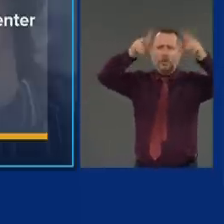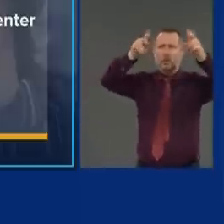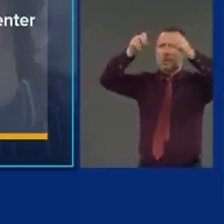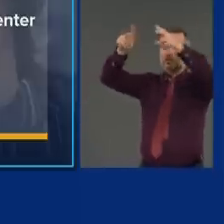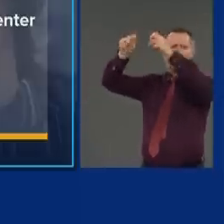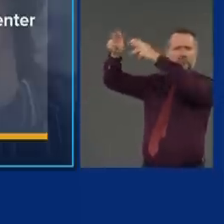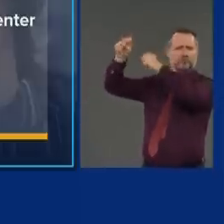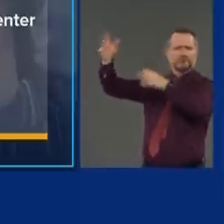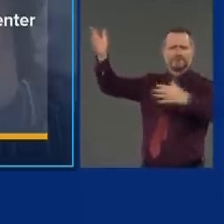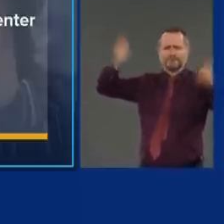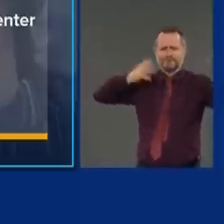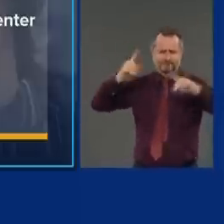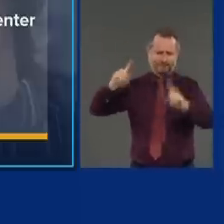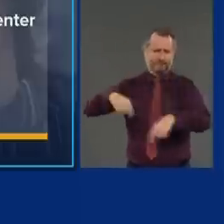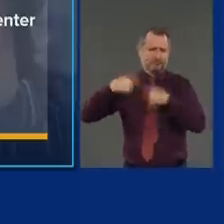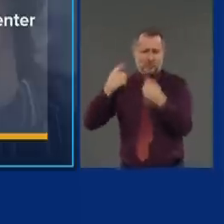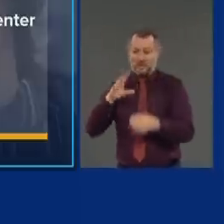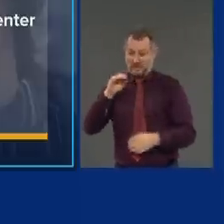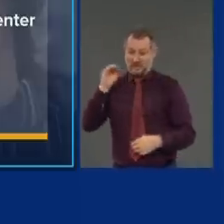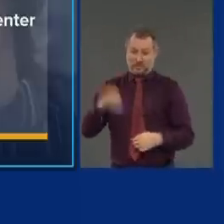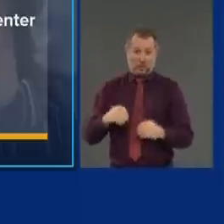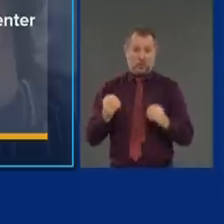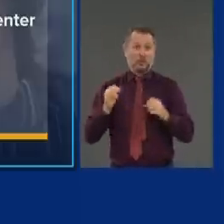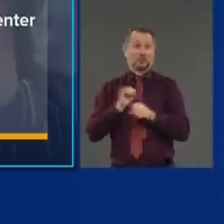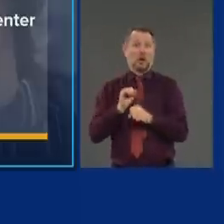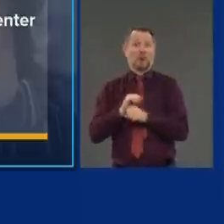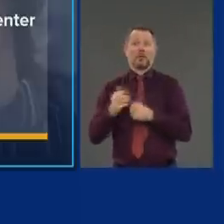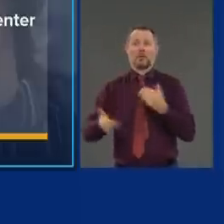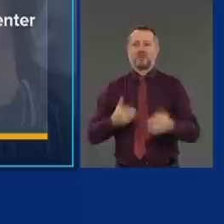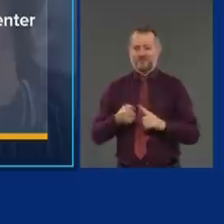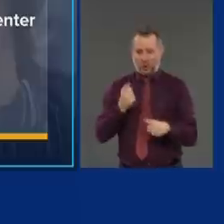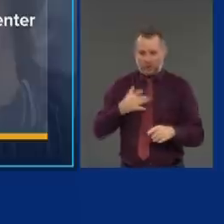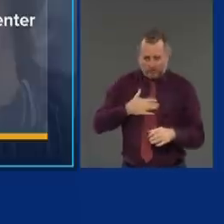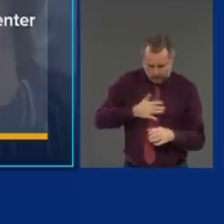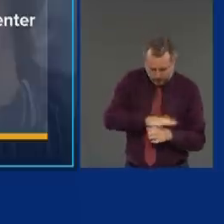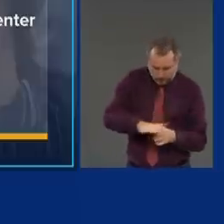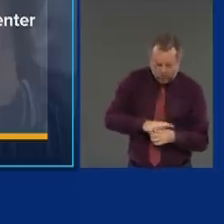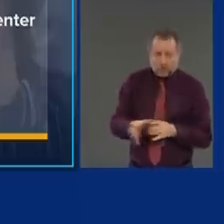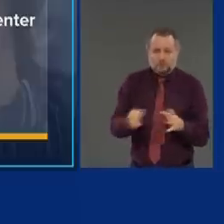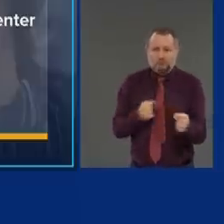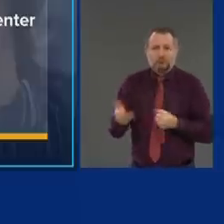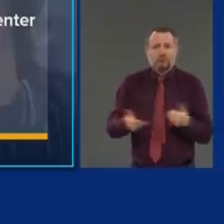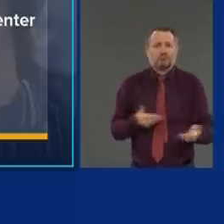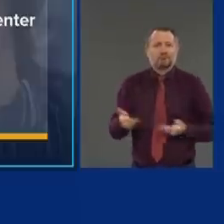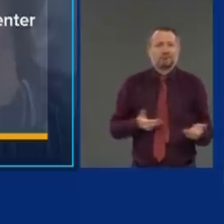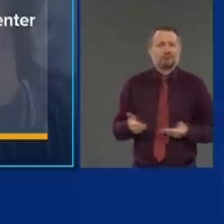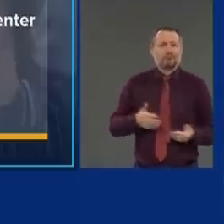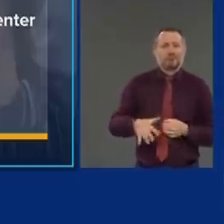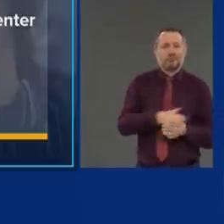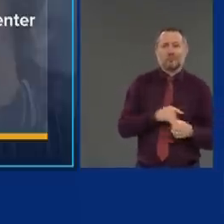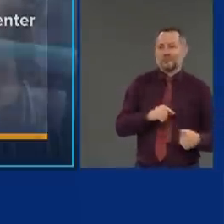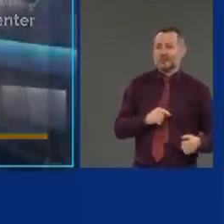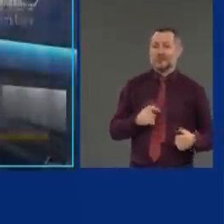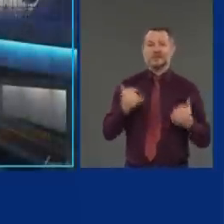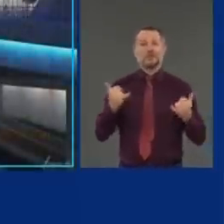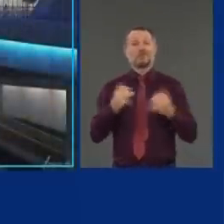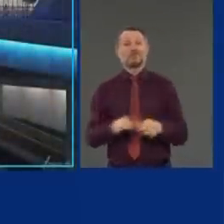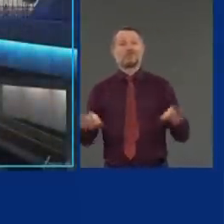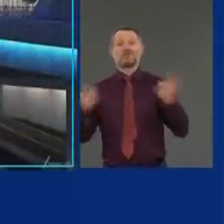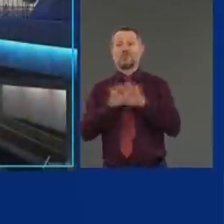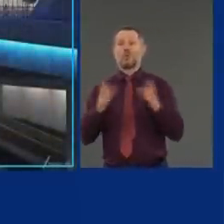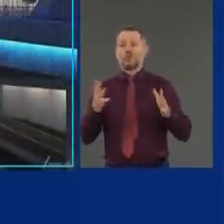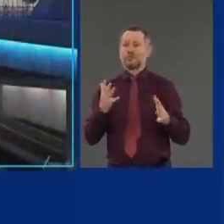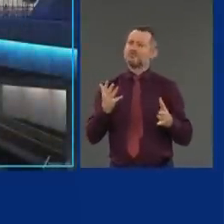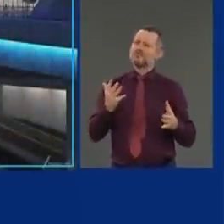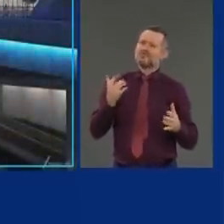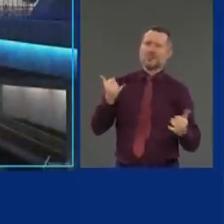airport jobs have come from the community. Today's milestone is only, of course, part of the story. The